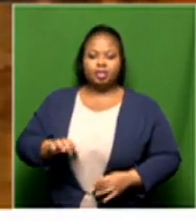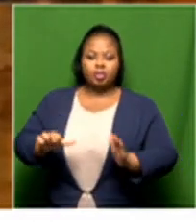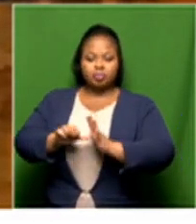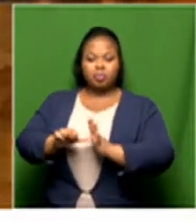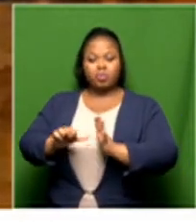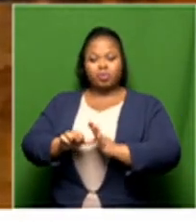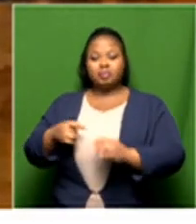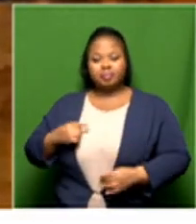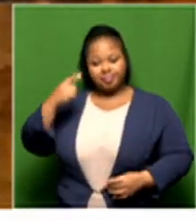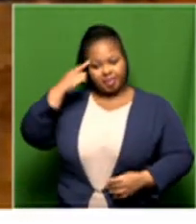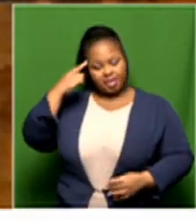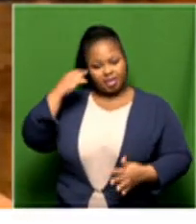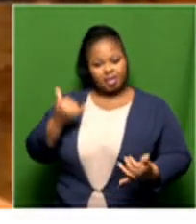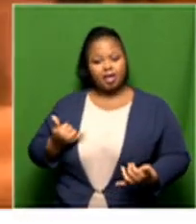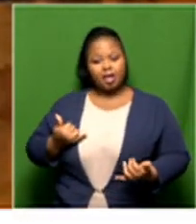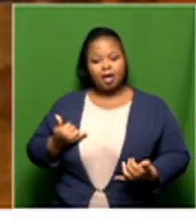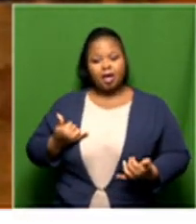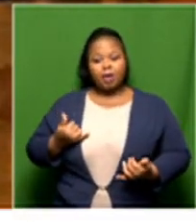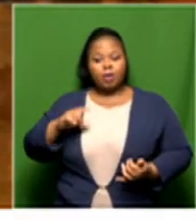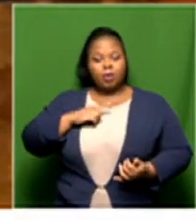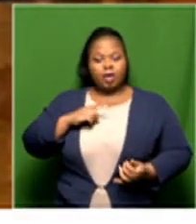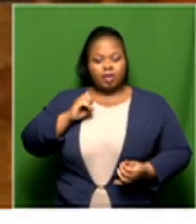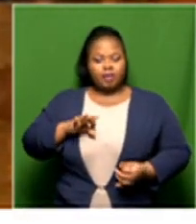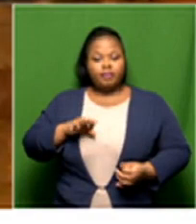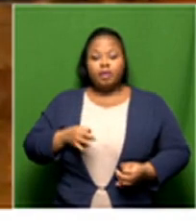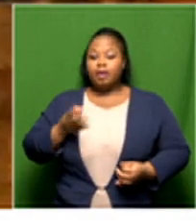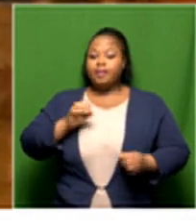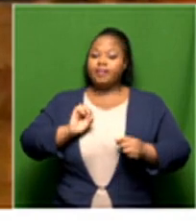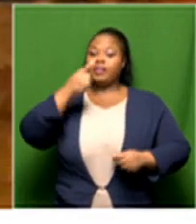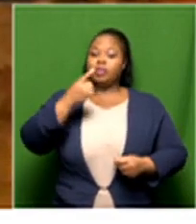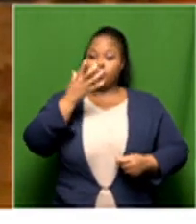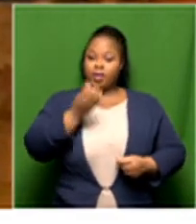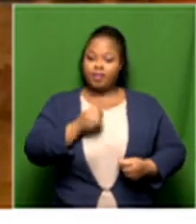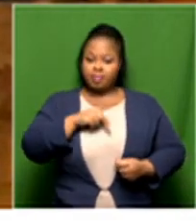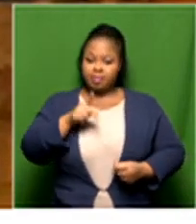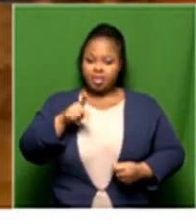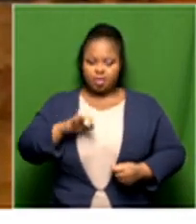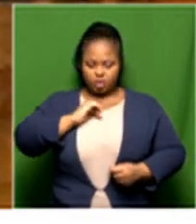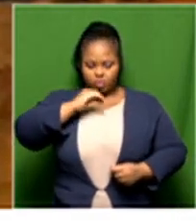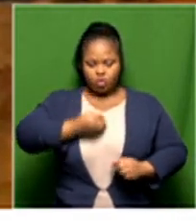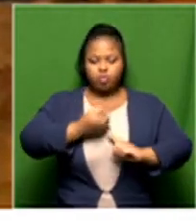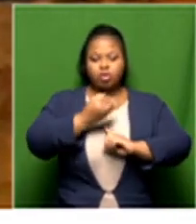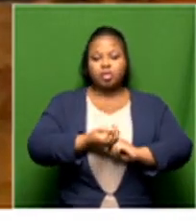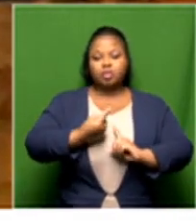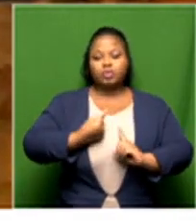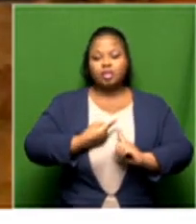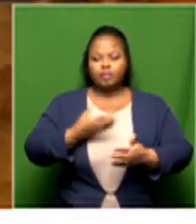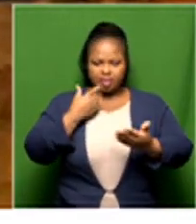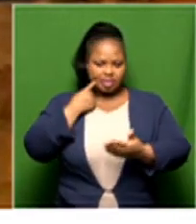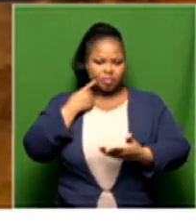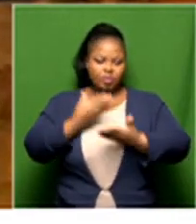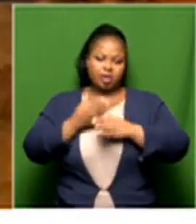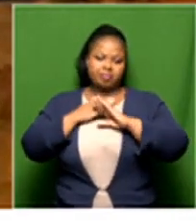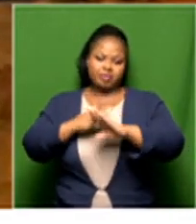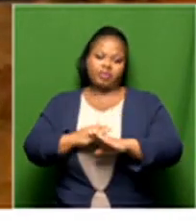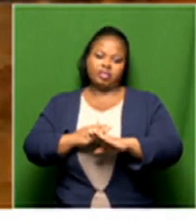I think that by putting those kinds of measures in place first, we can work towards prevention